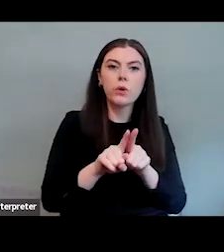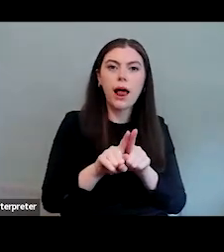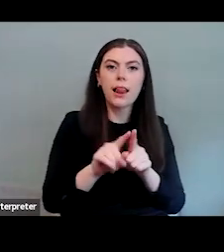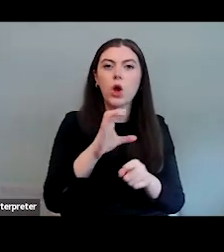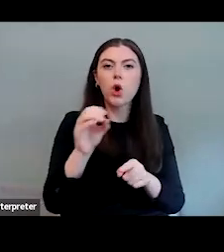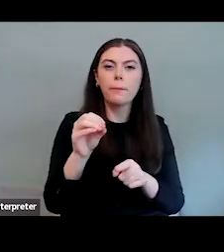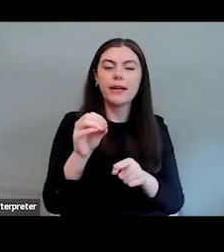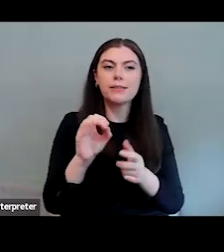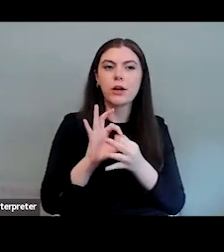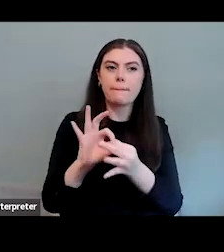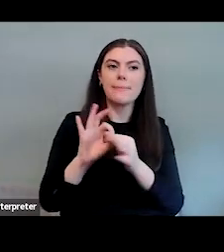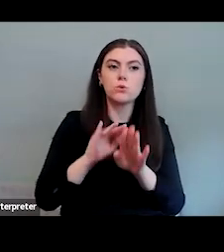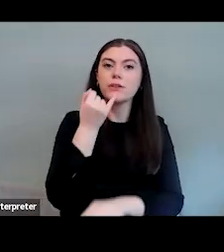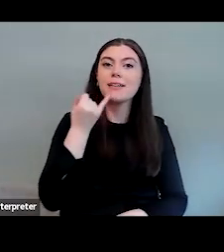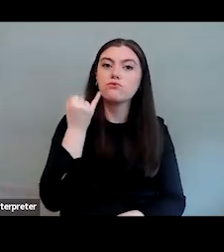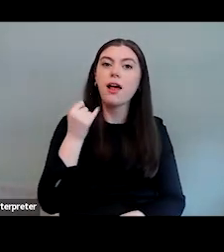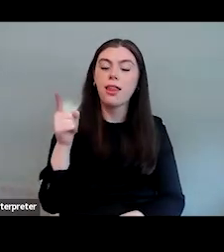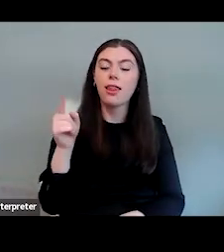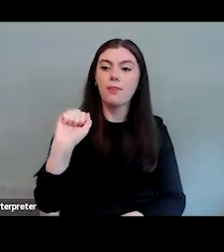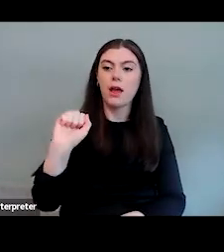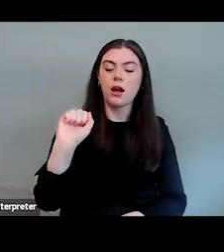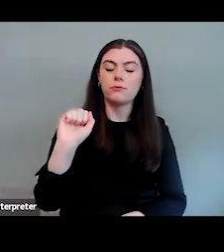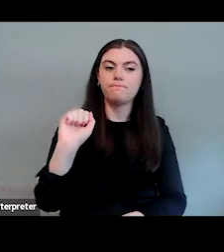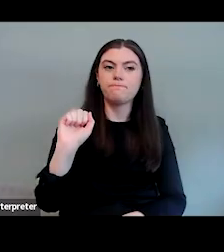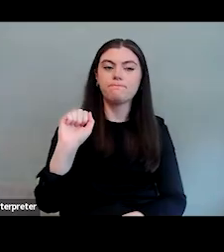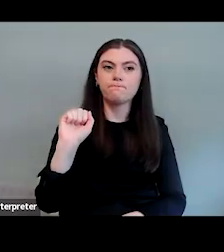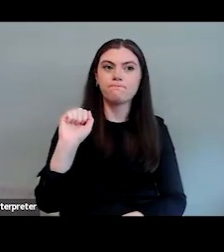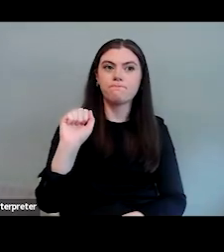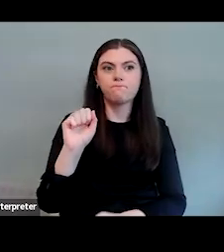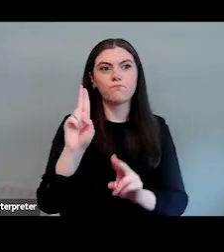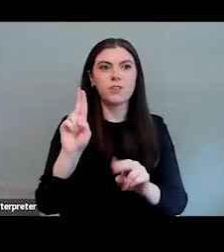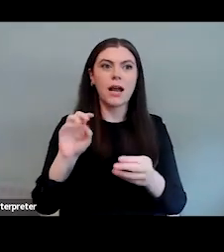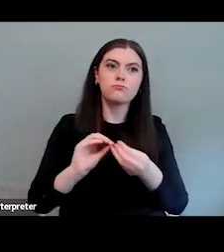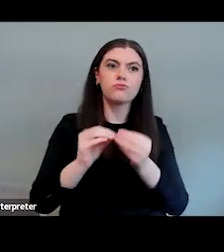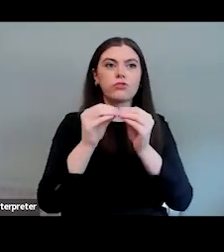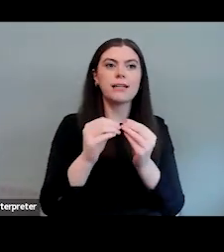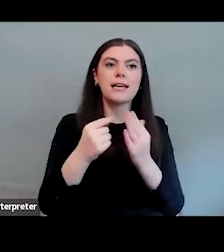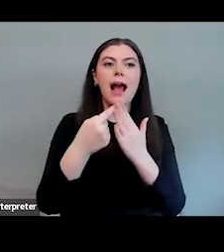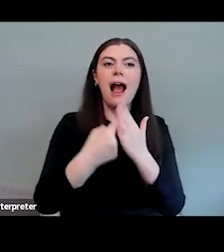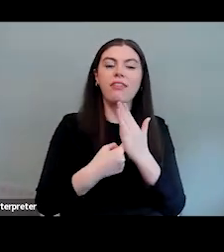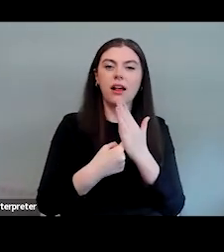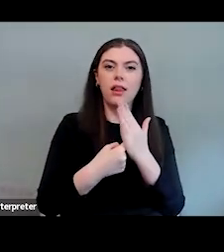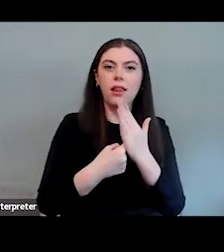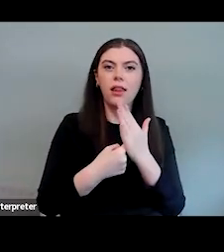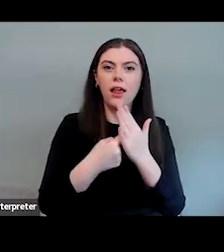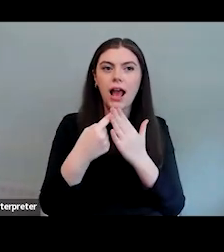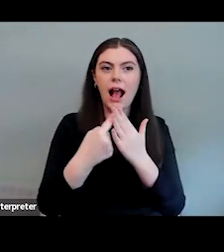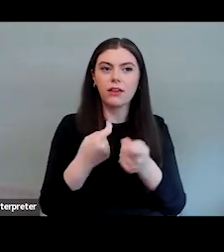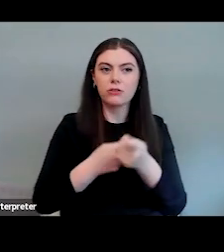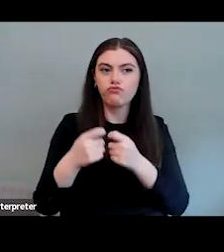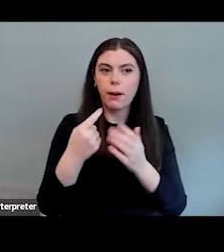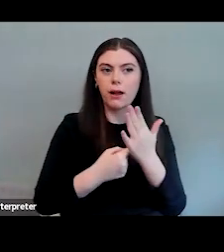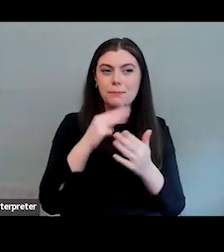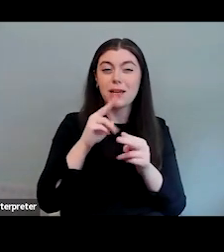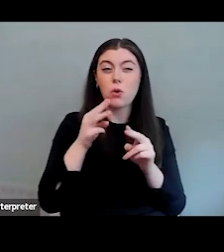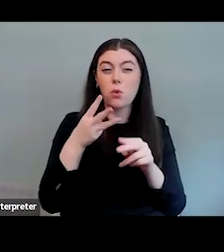with Israel's regime by adopting an ethical procurement policy that we'll talk about it in a couple of minutes. And then, of course,